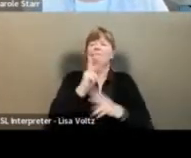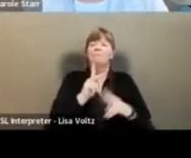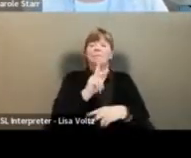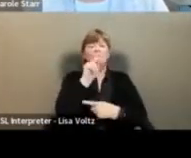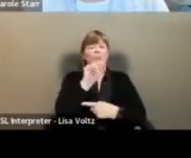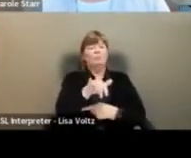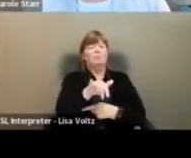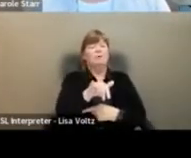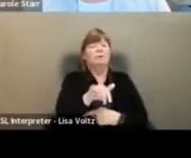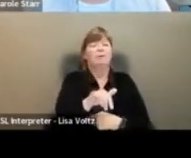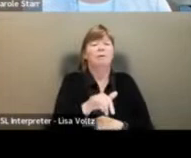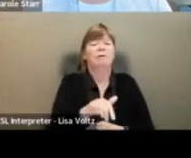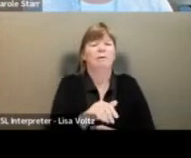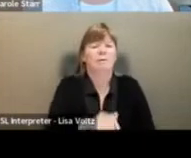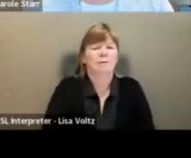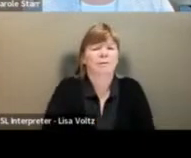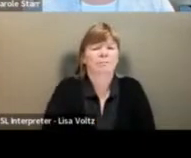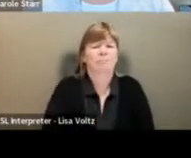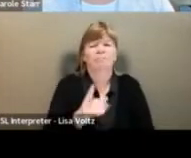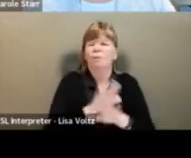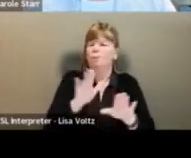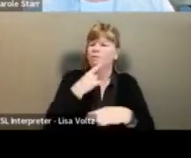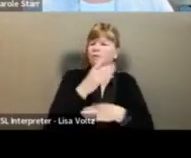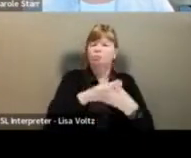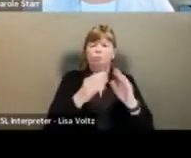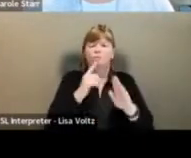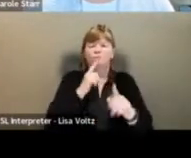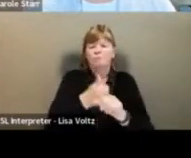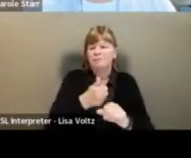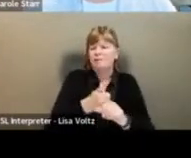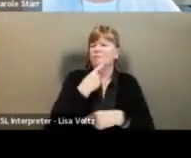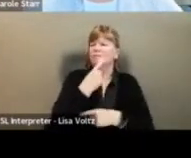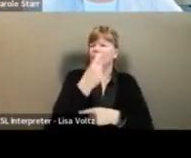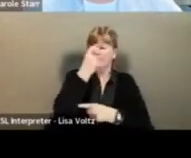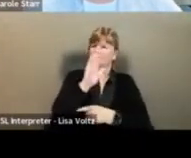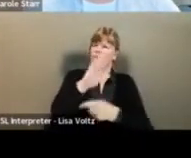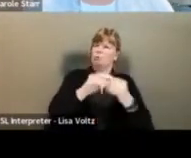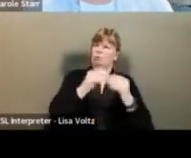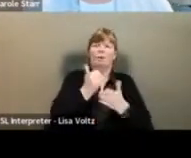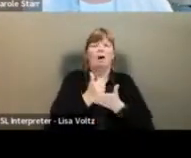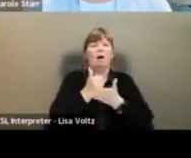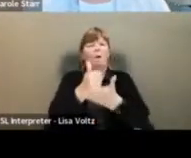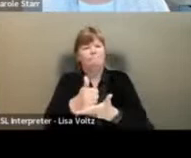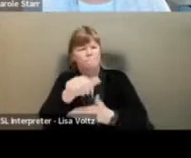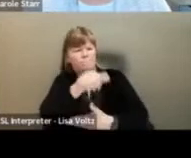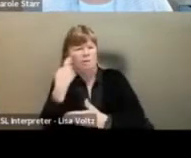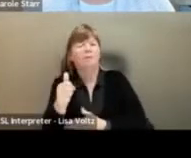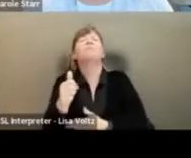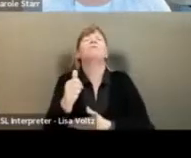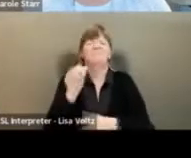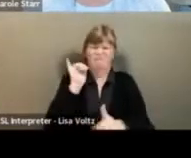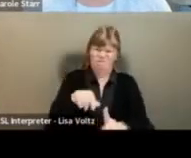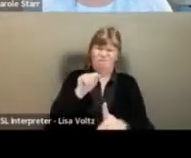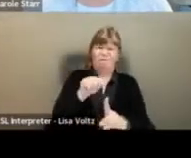that transition, that they're no longer telling their story for themselves, they're telling it because their story is going to help somebody else. I think that that's when